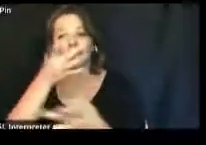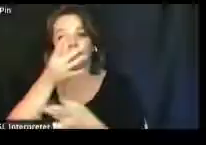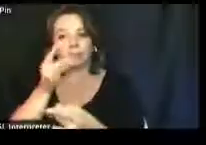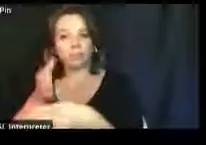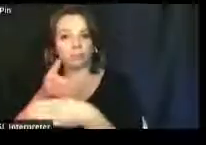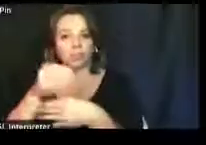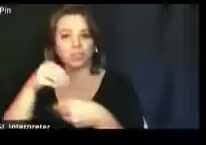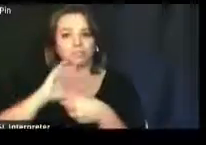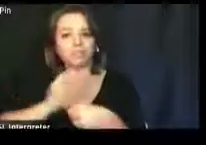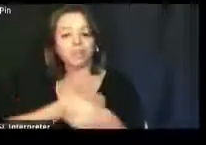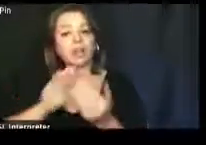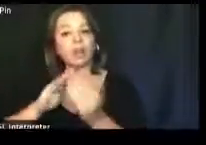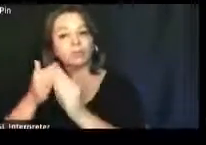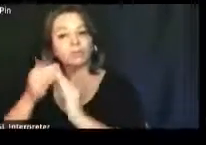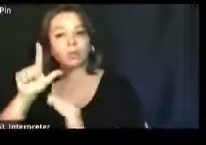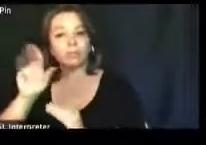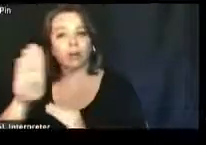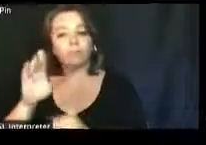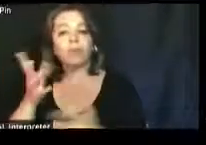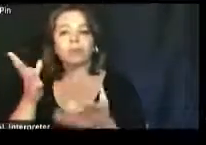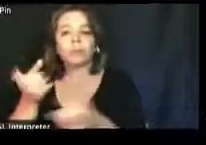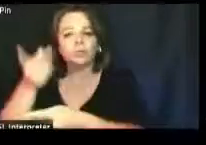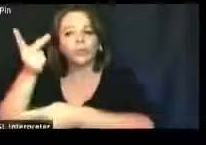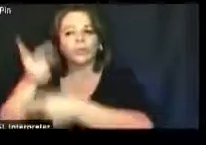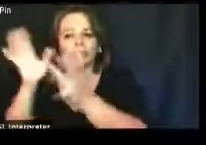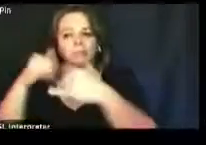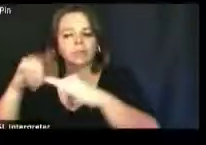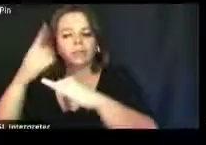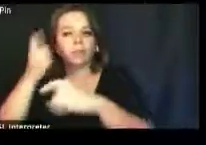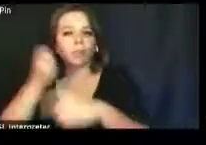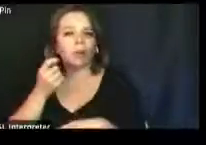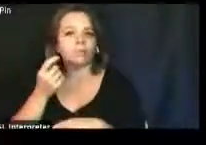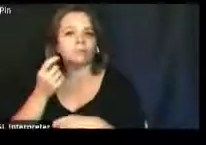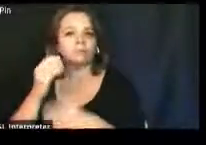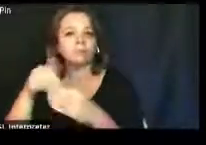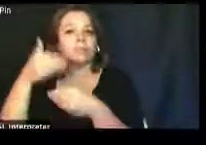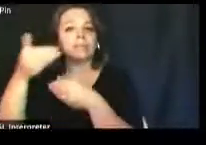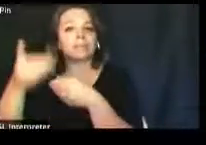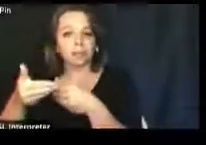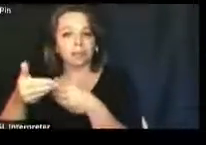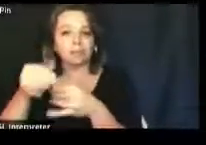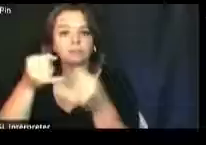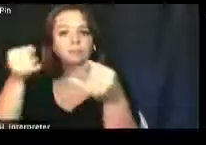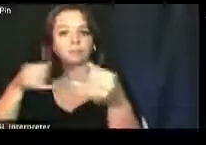Beach retains this unity through the upcoming redistricting process. Thank you.